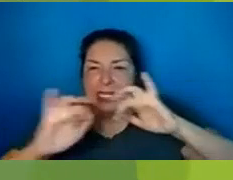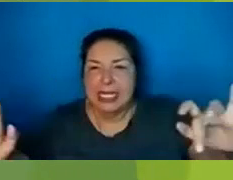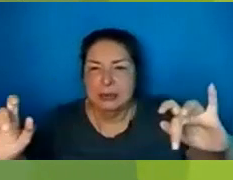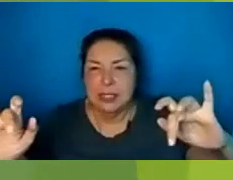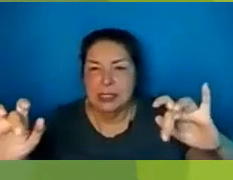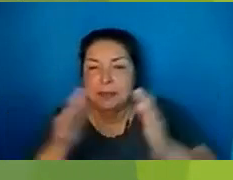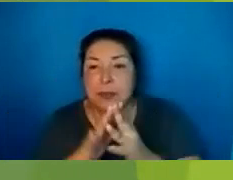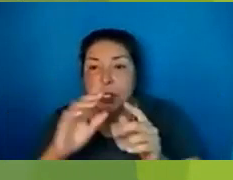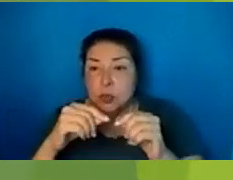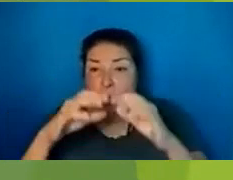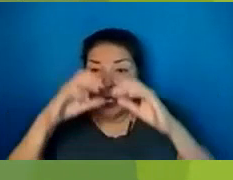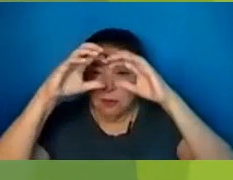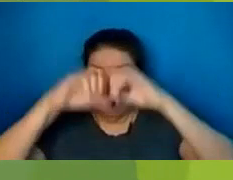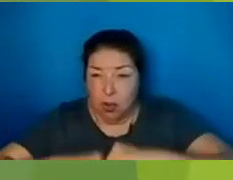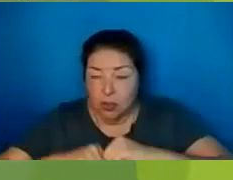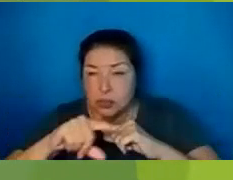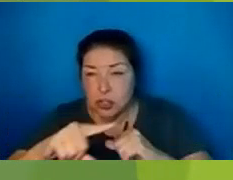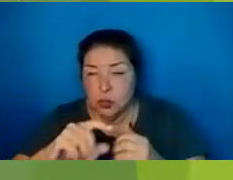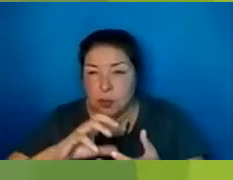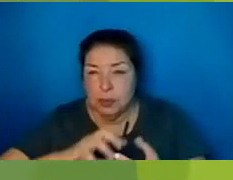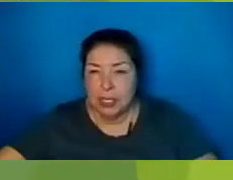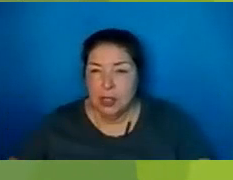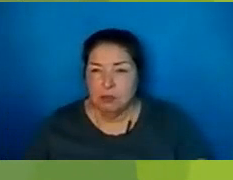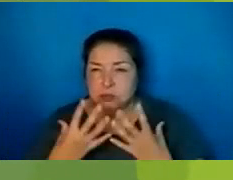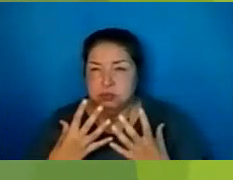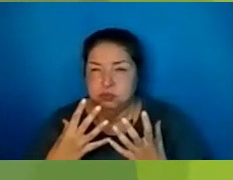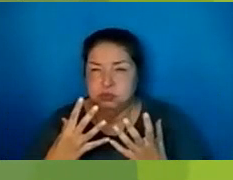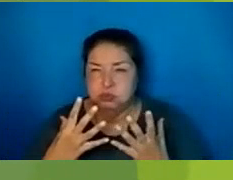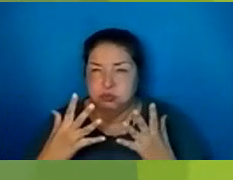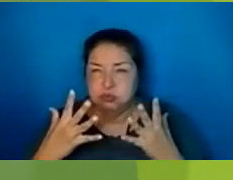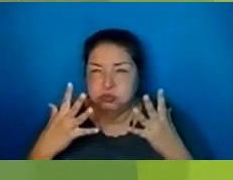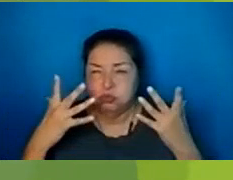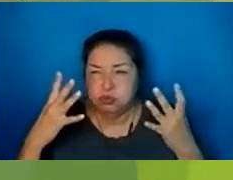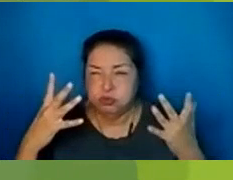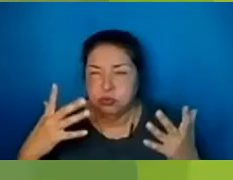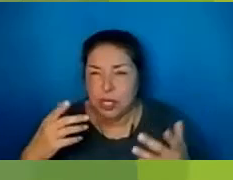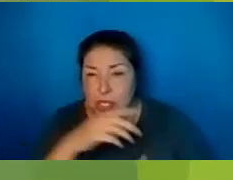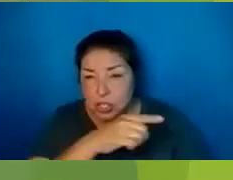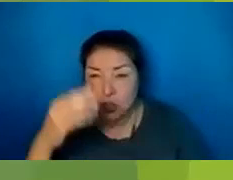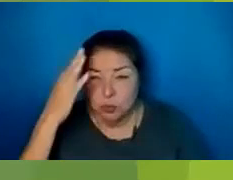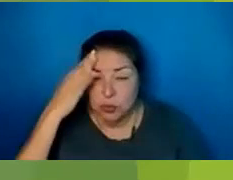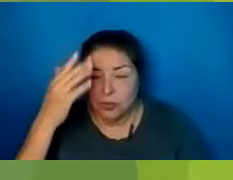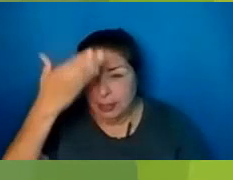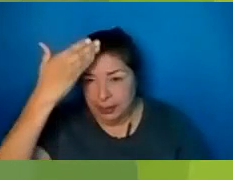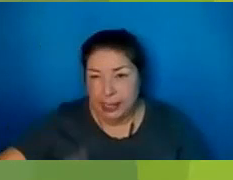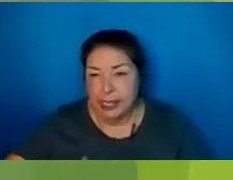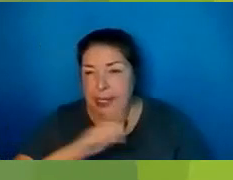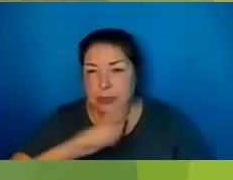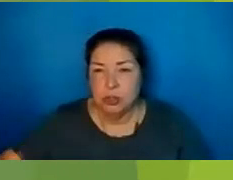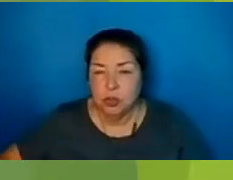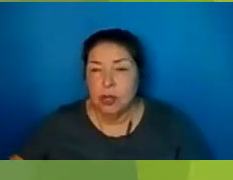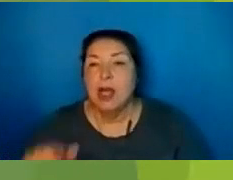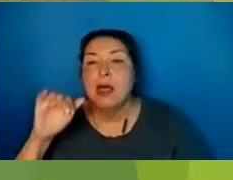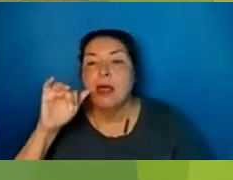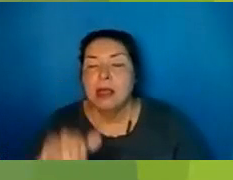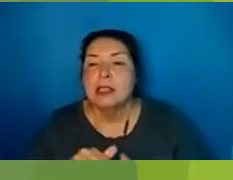it falls, you will be consumed in its midst, and you will know that I am the Lord. Thus I will spend my wrath